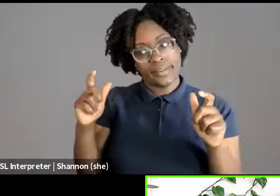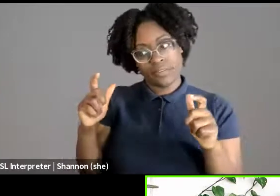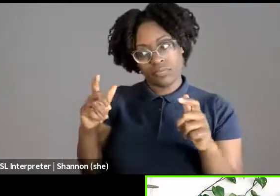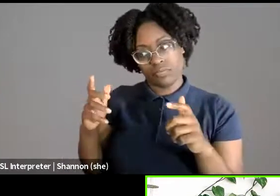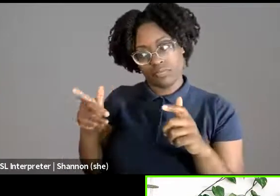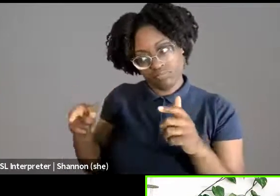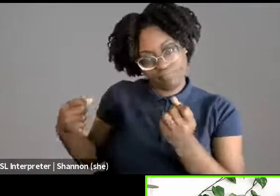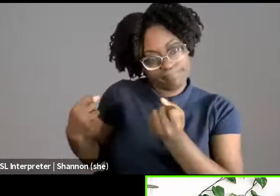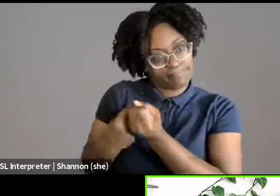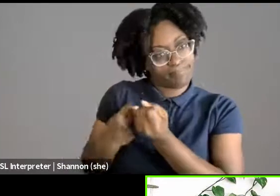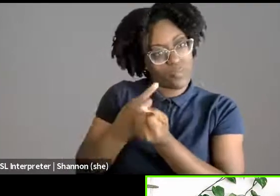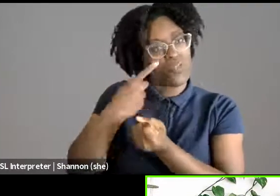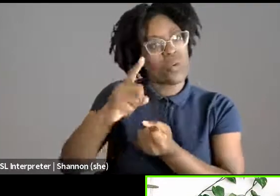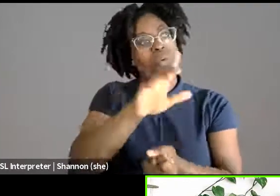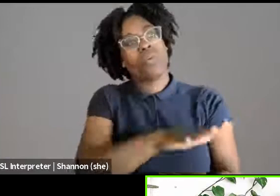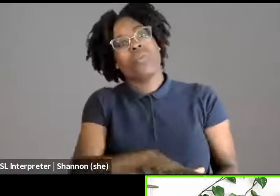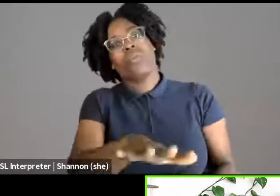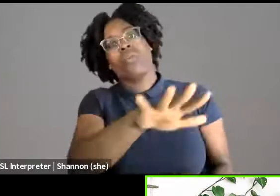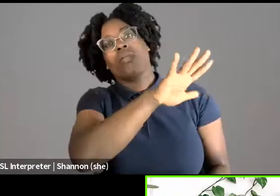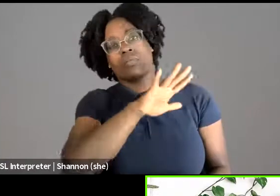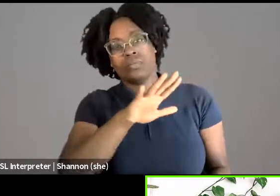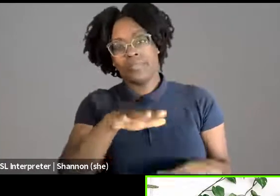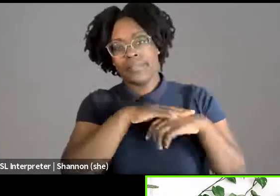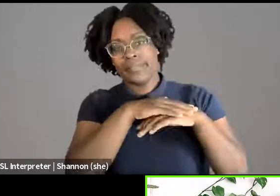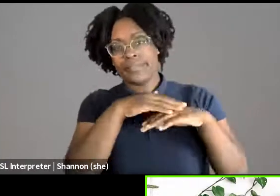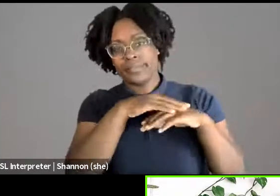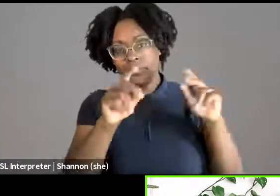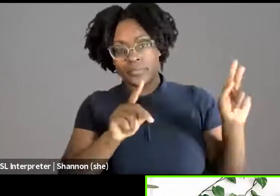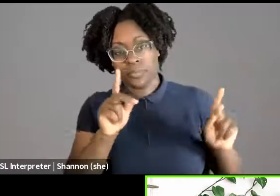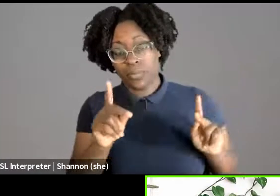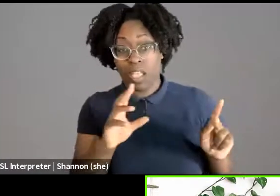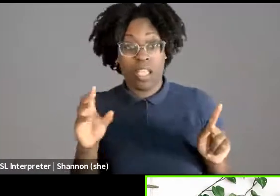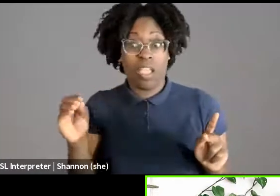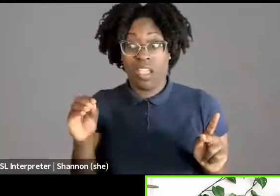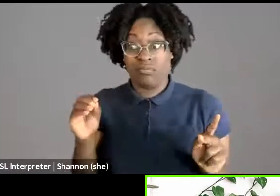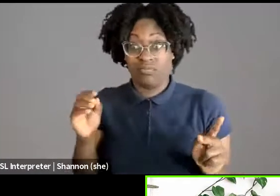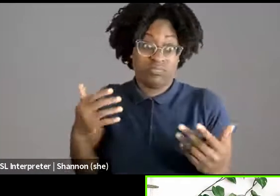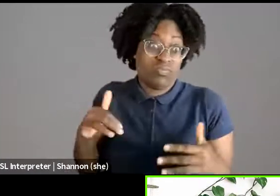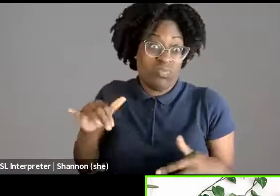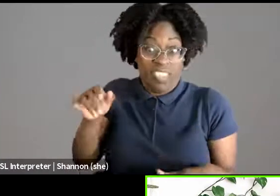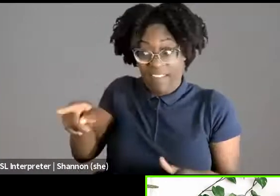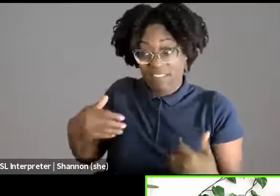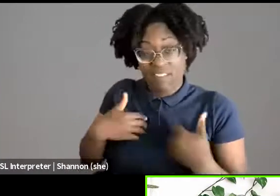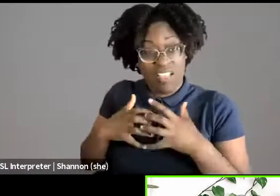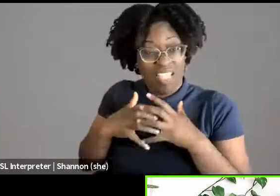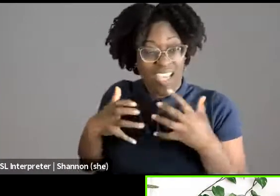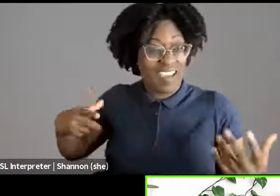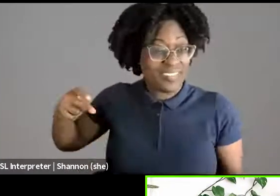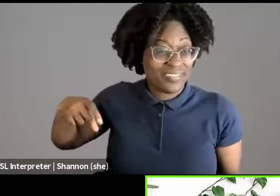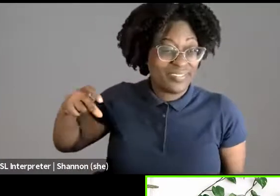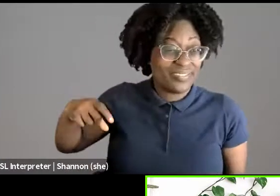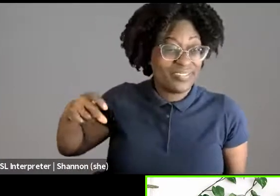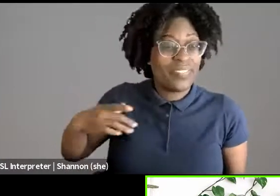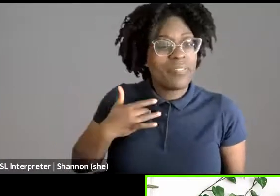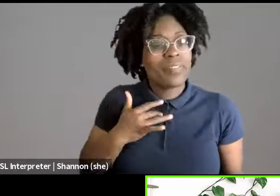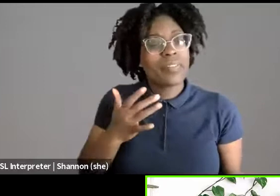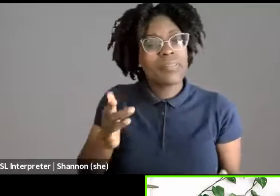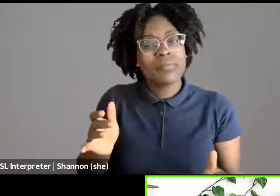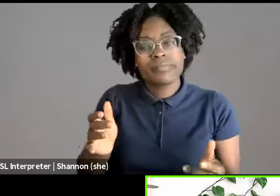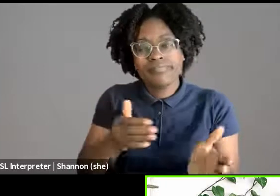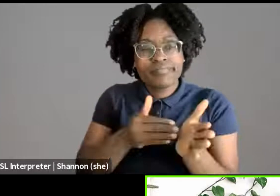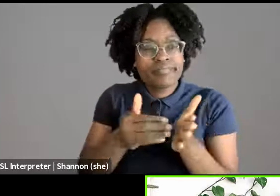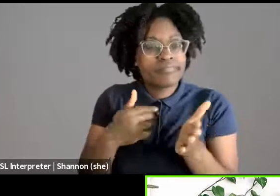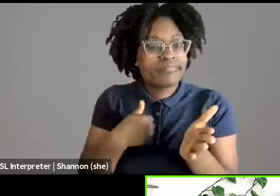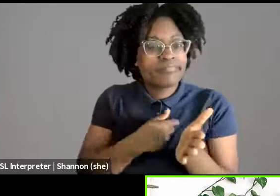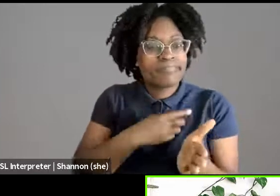people broadly. And one of the areas of highest and greatest need that probably isn't talked about as much. Because again, we